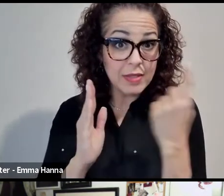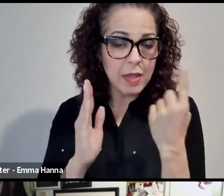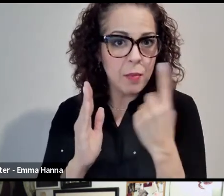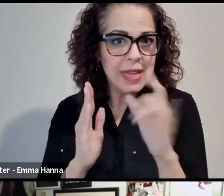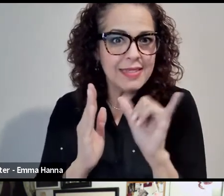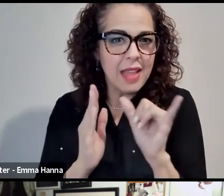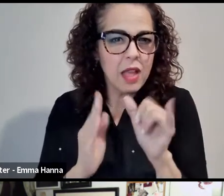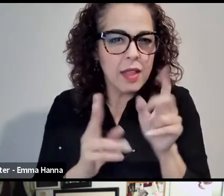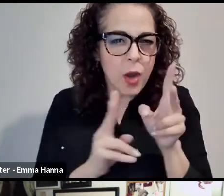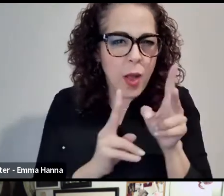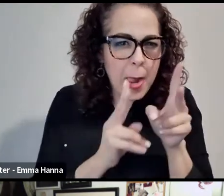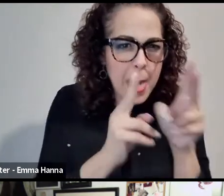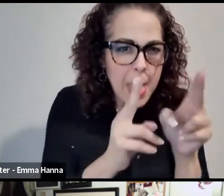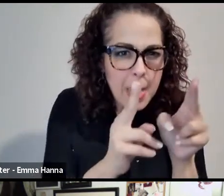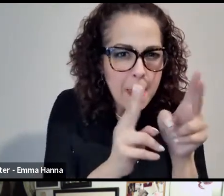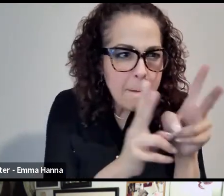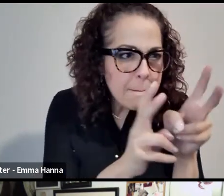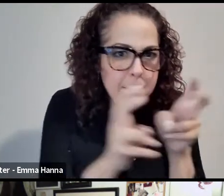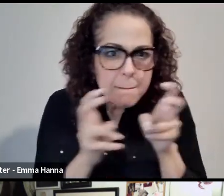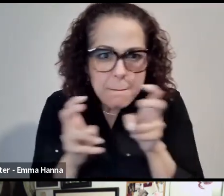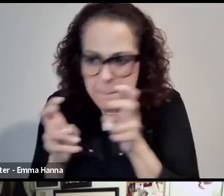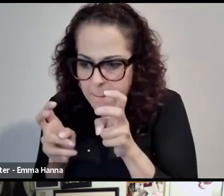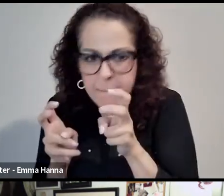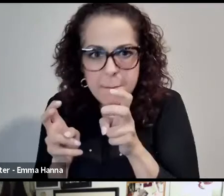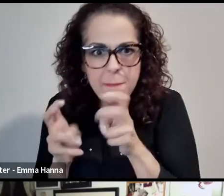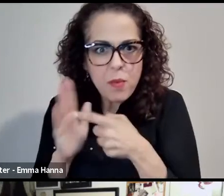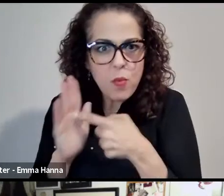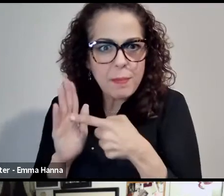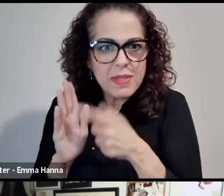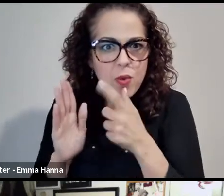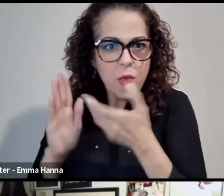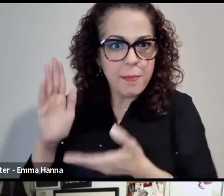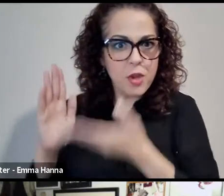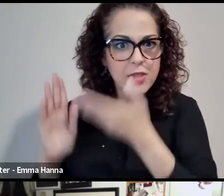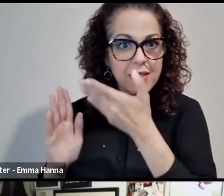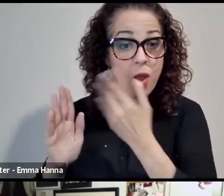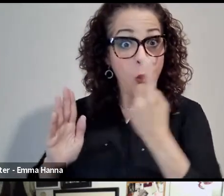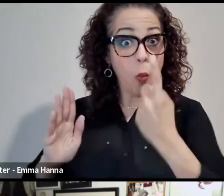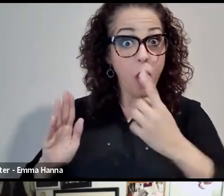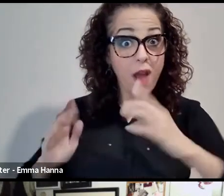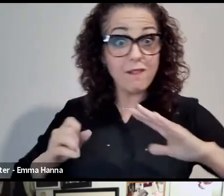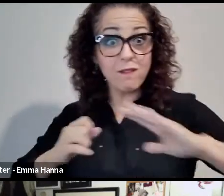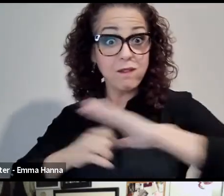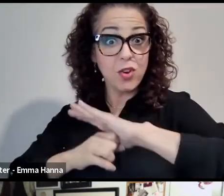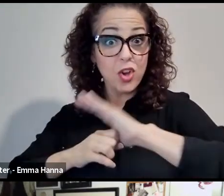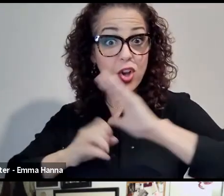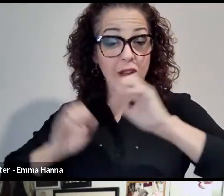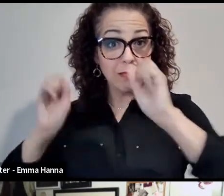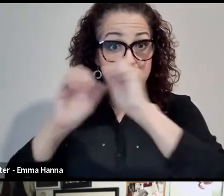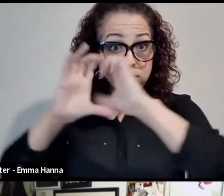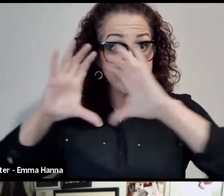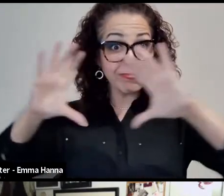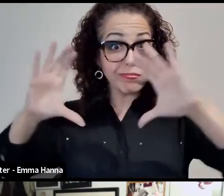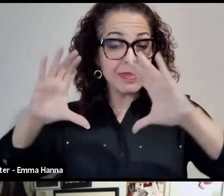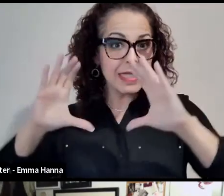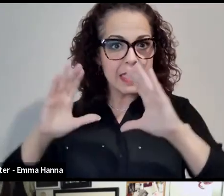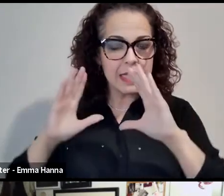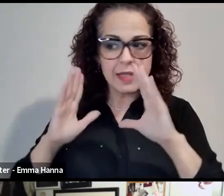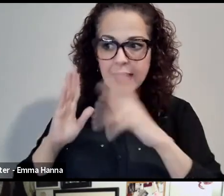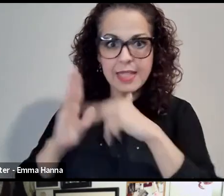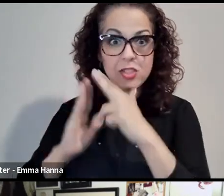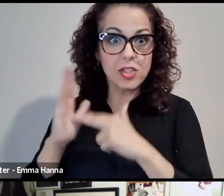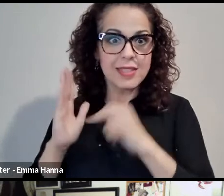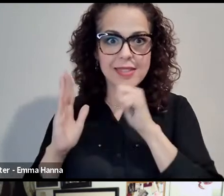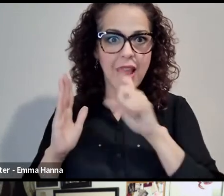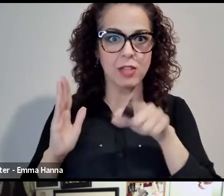fraction. And you're trying to make it represent who this person is in one image that isn't like so essentialist that it just becomes